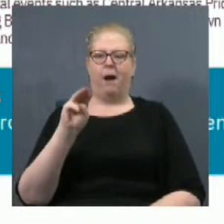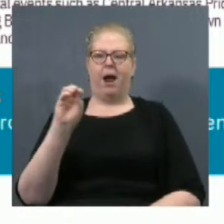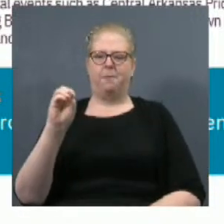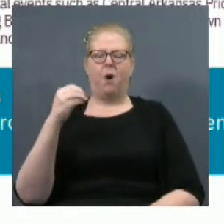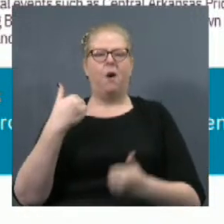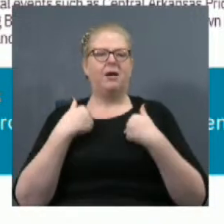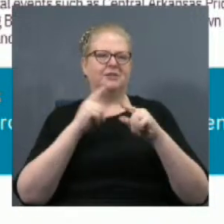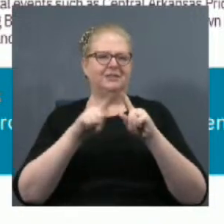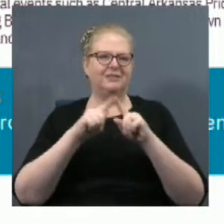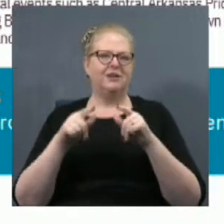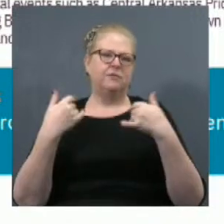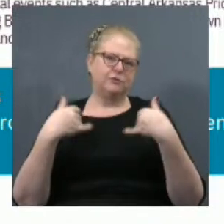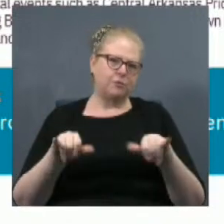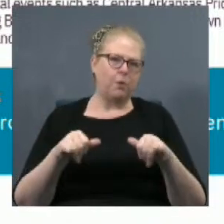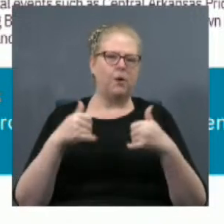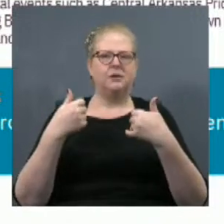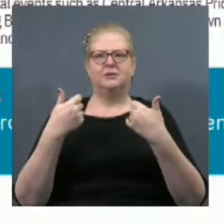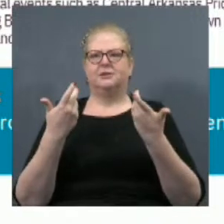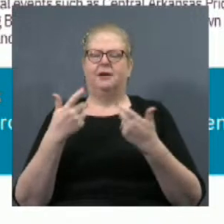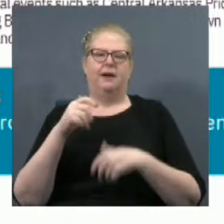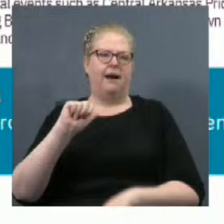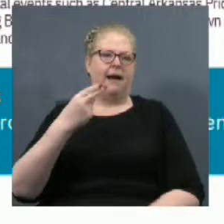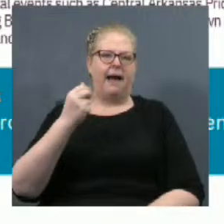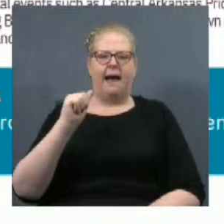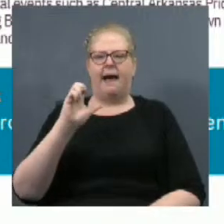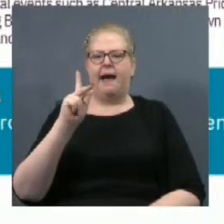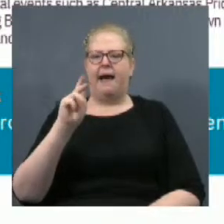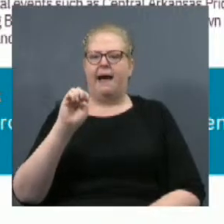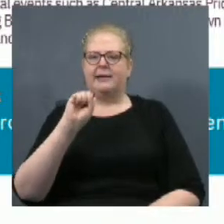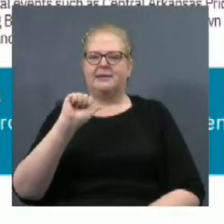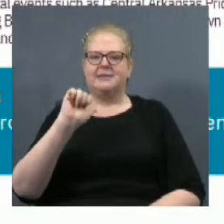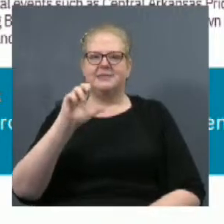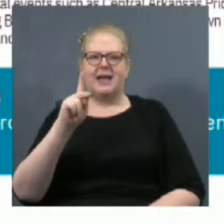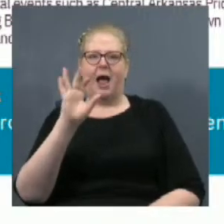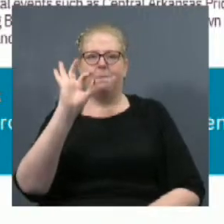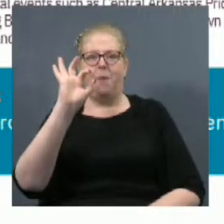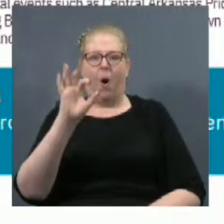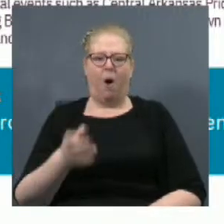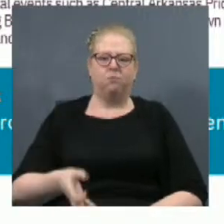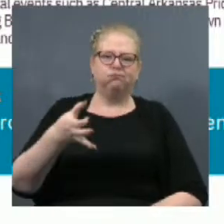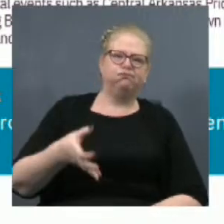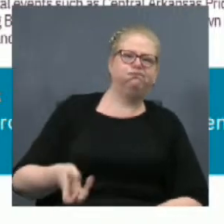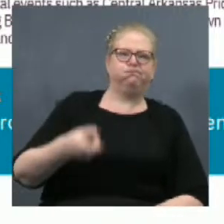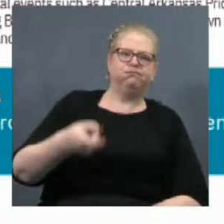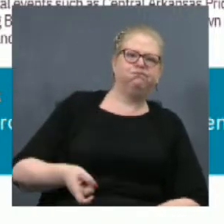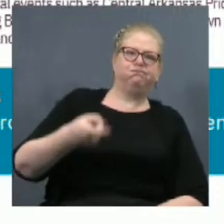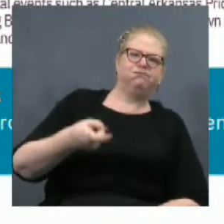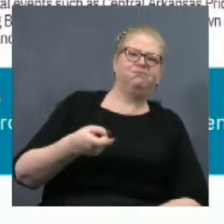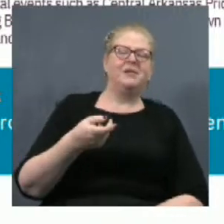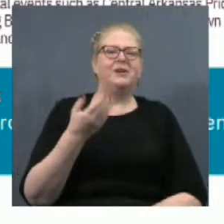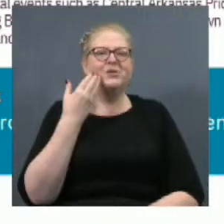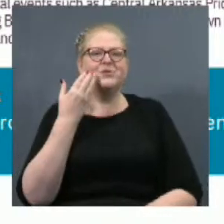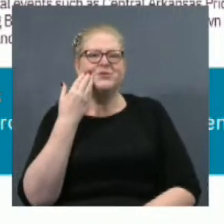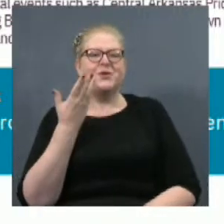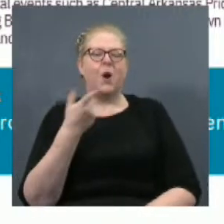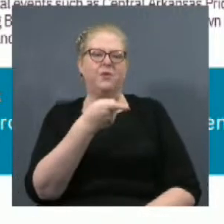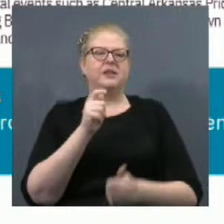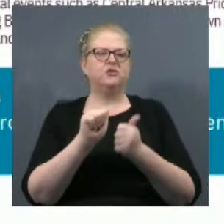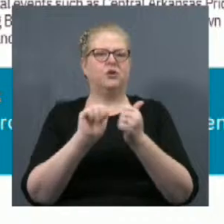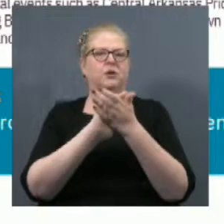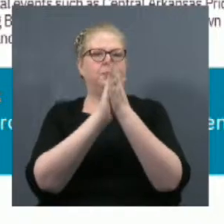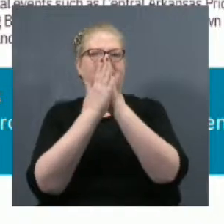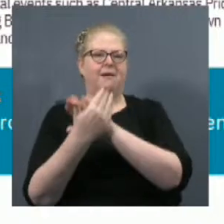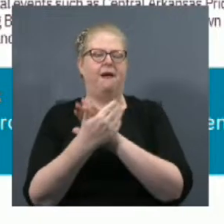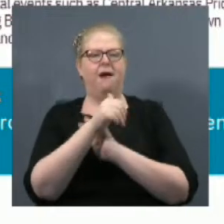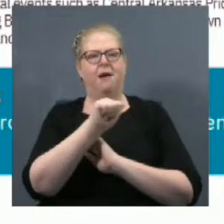and things, hacky sack and all sorts of things, so that this could really turn into a theme